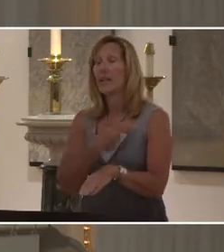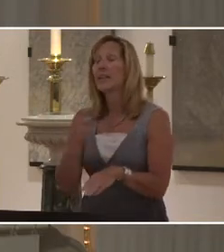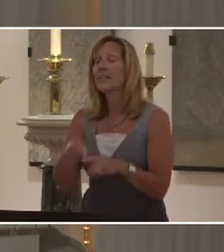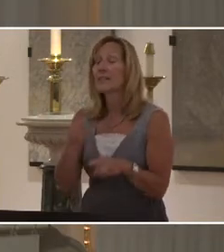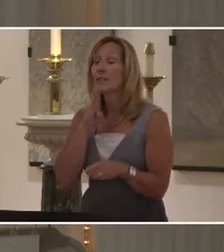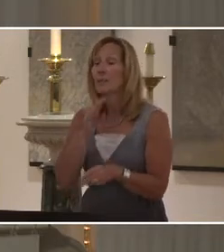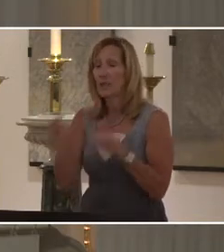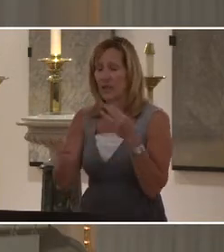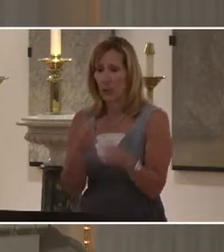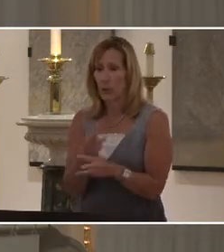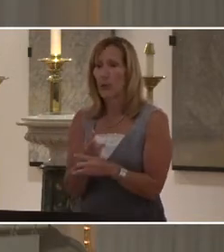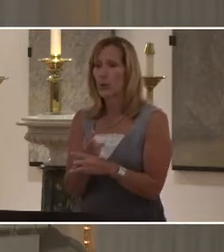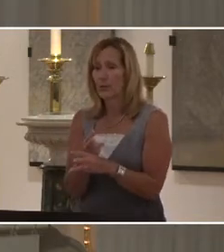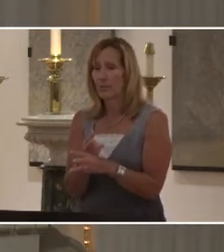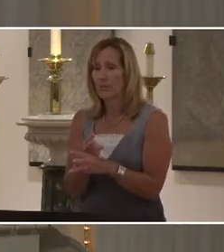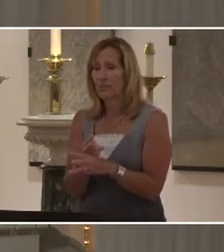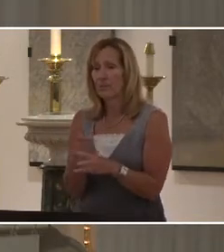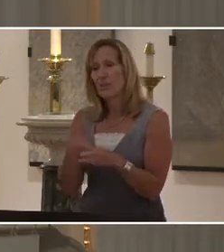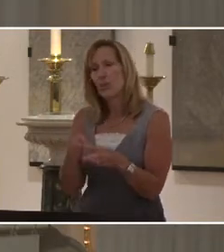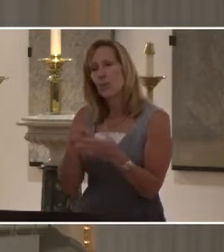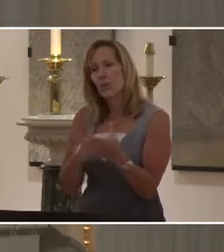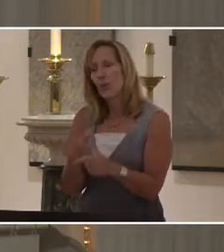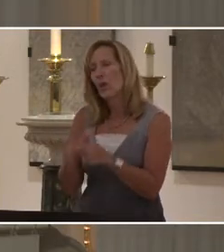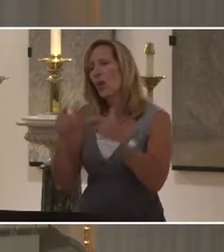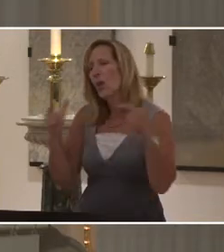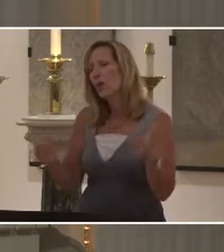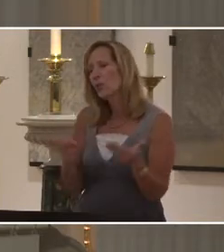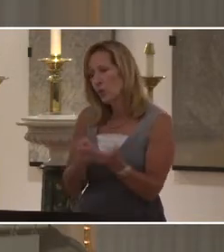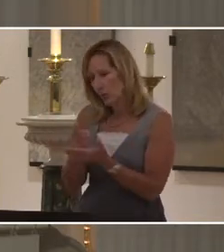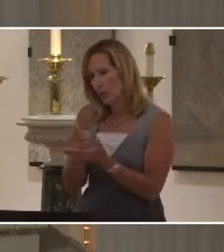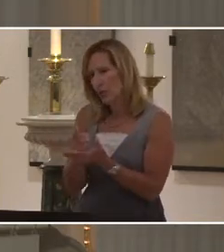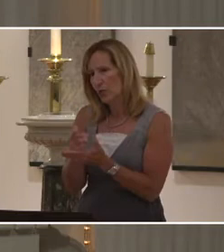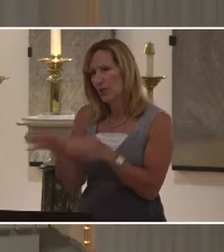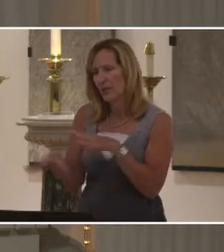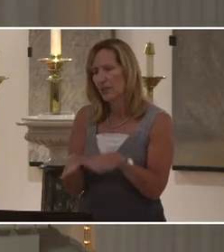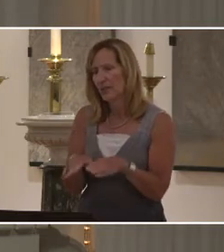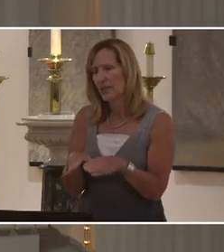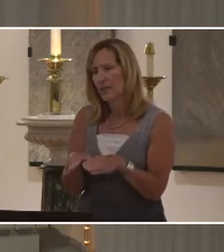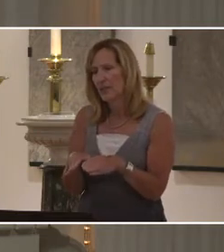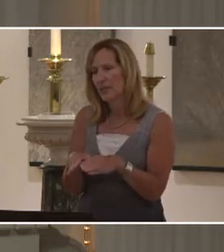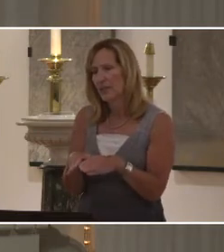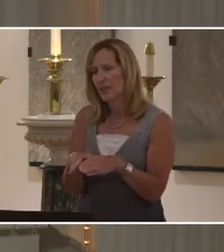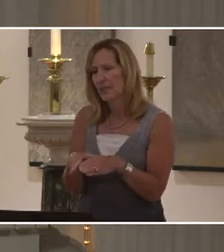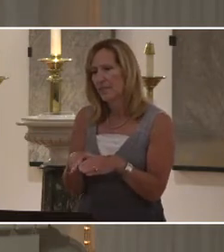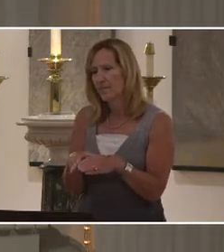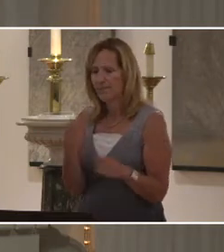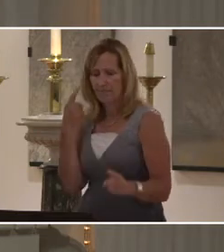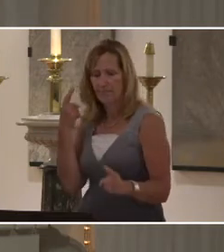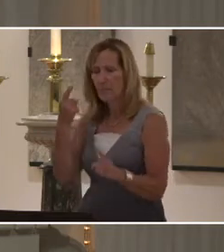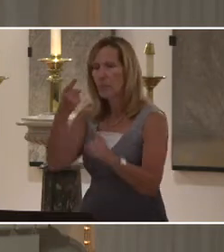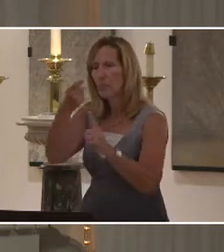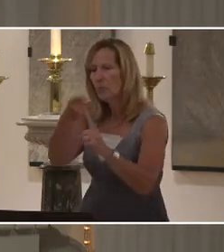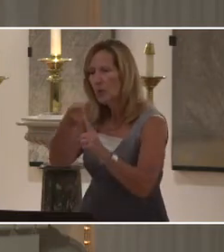in the world? And to what larger truths do these signs point?"